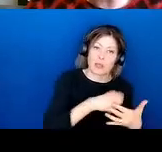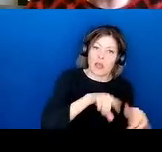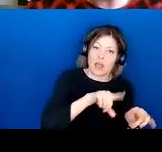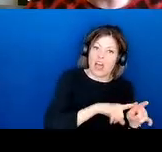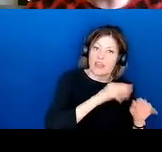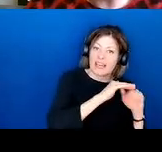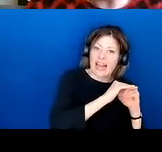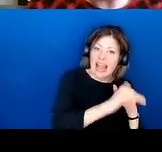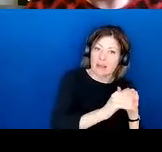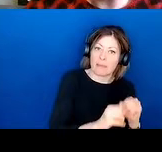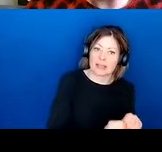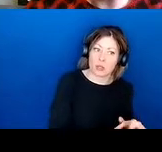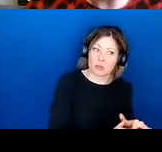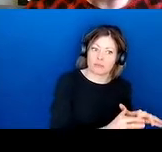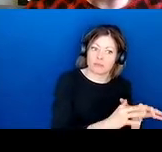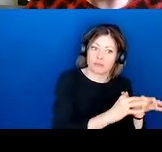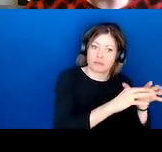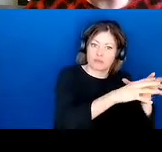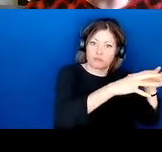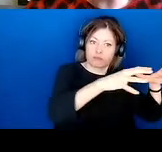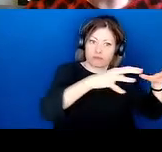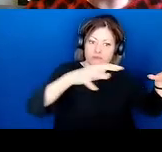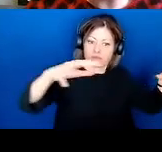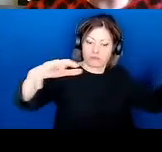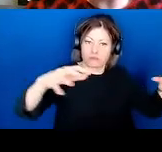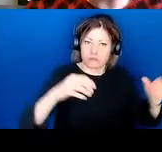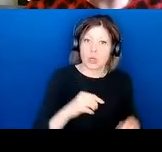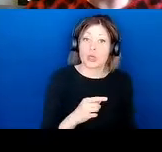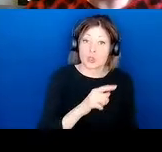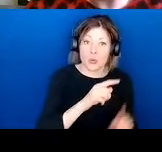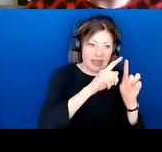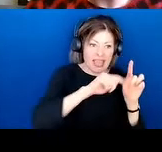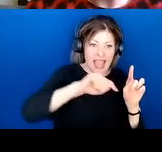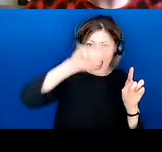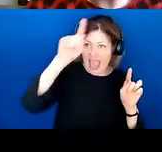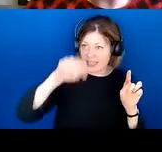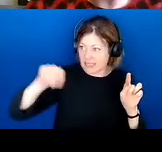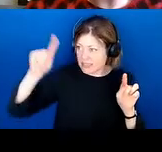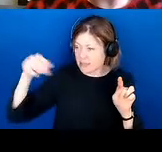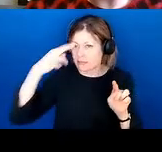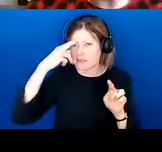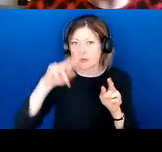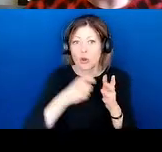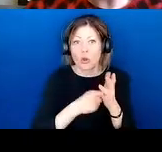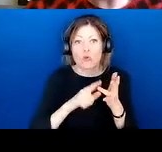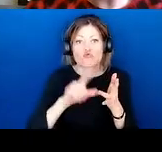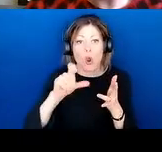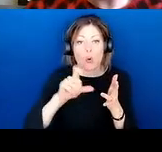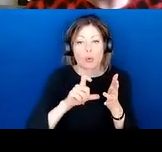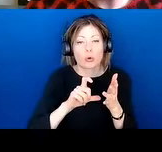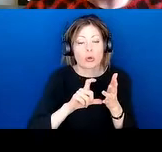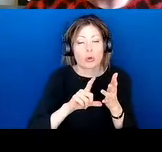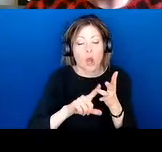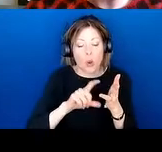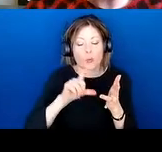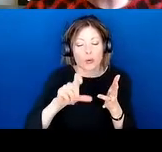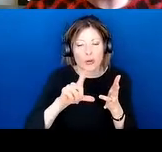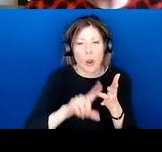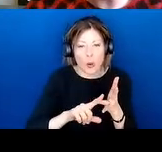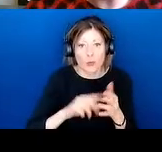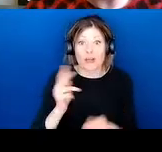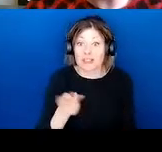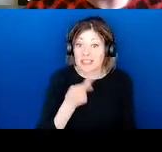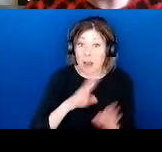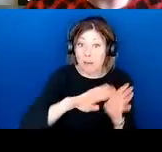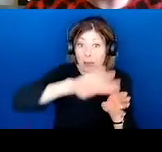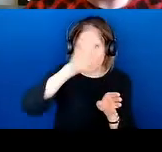The S shape, or Rococo double curve, was a popular shape for lakes, both